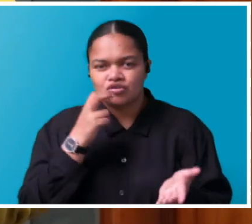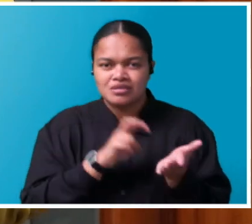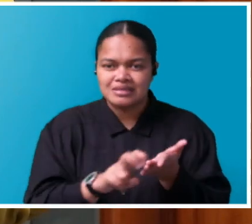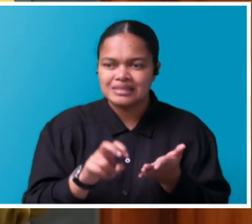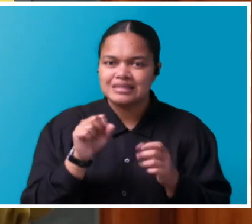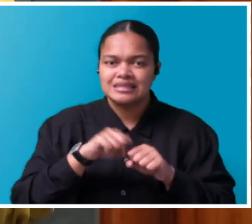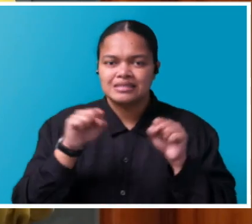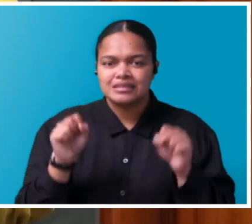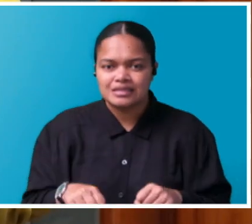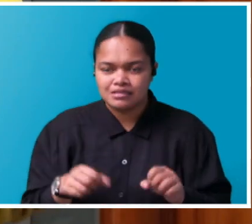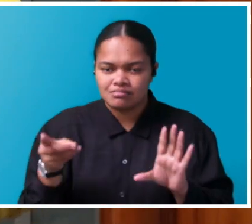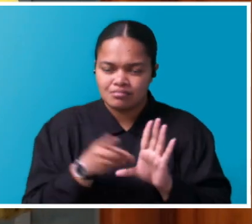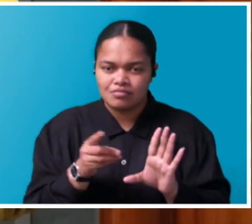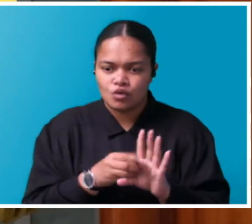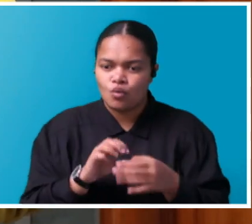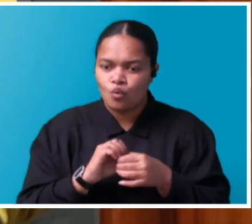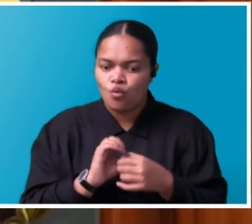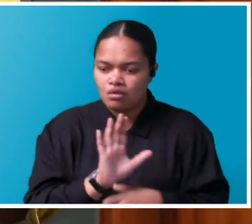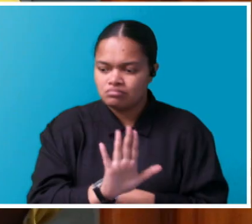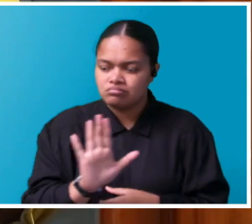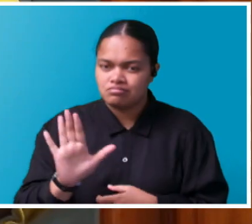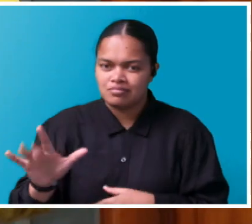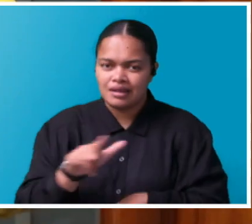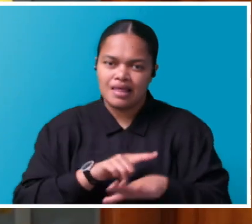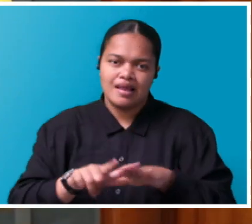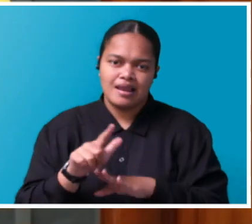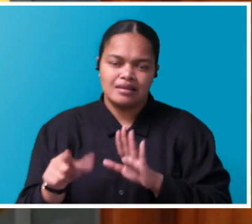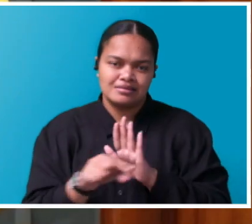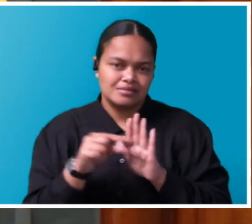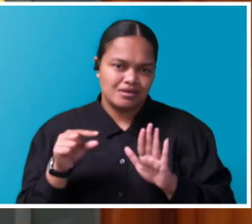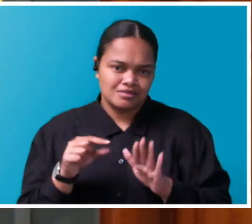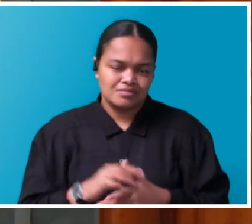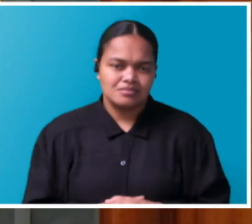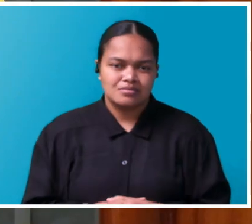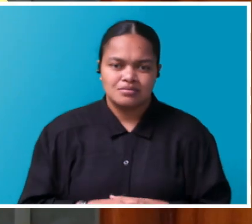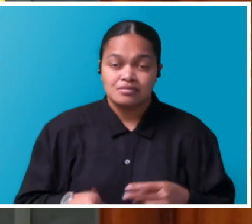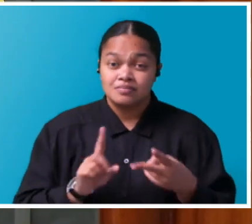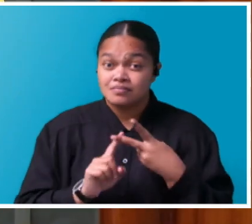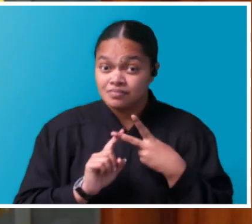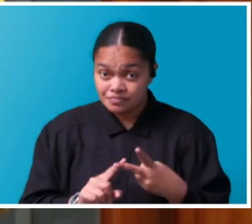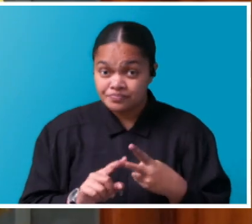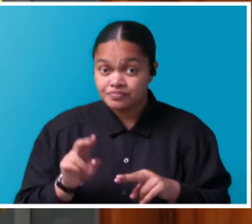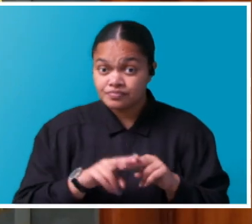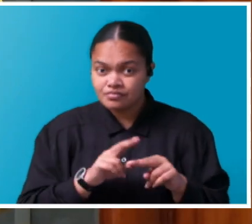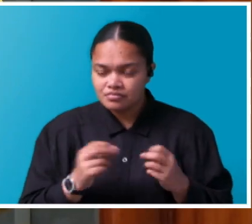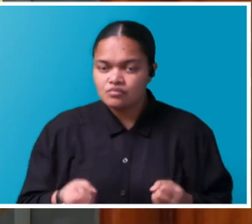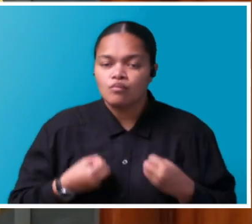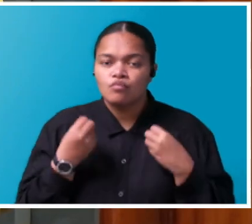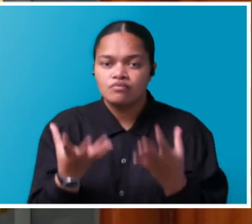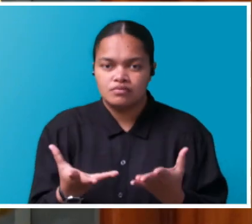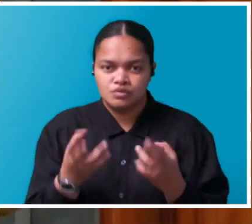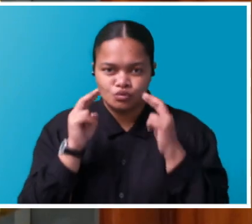that document ownership and land titles. For the second part, Fiji is provided the